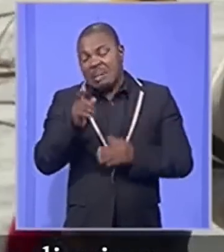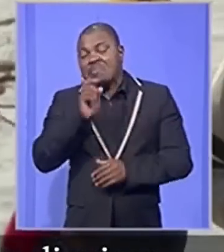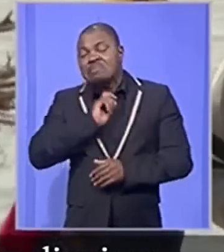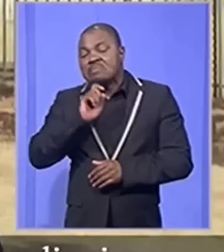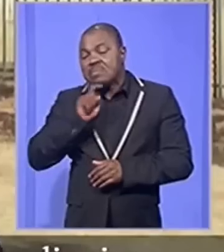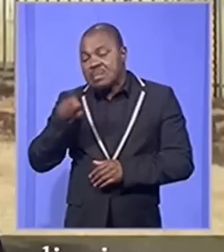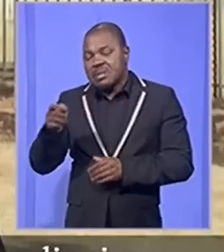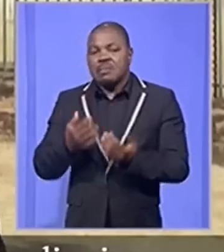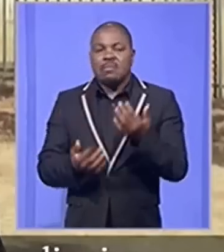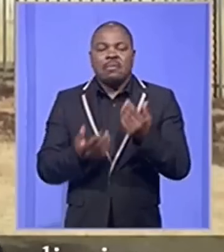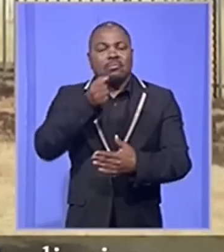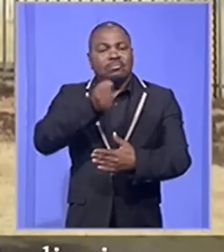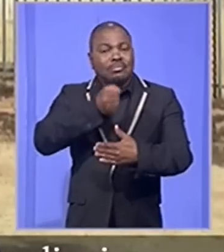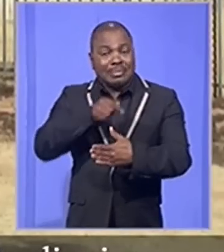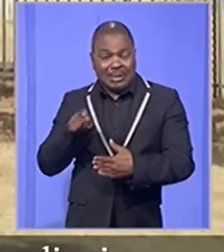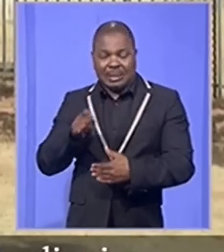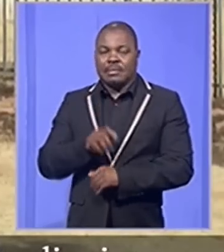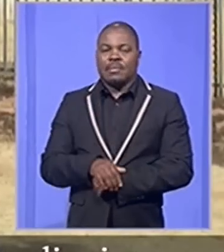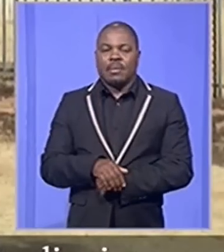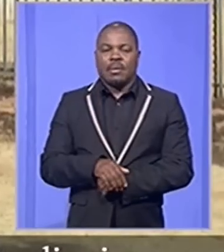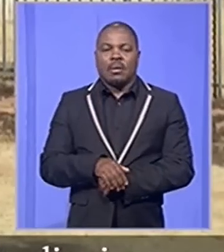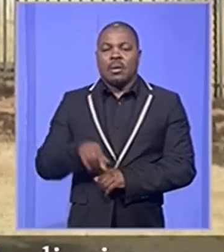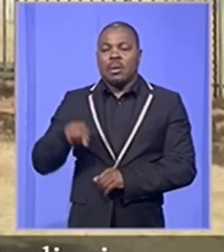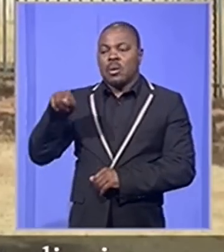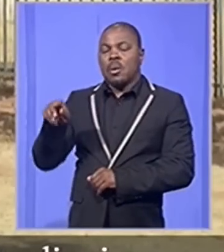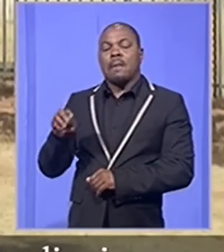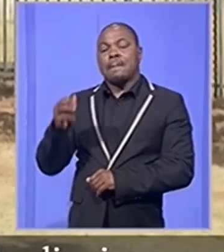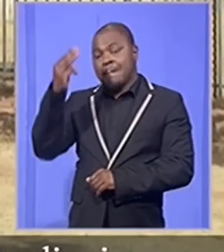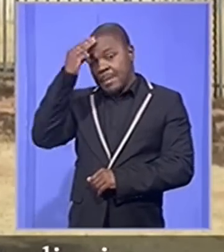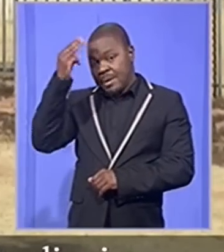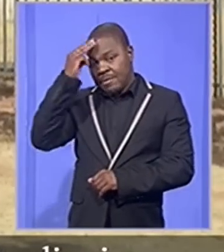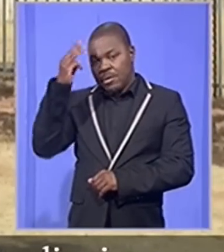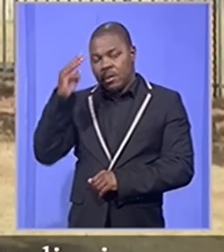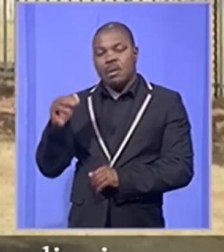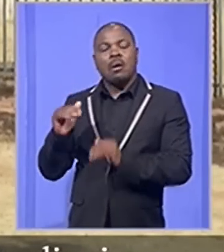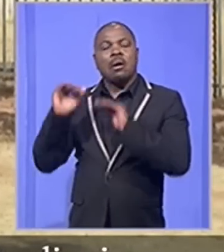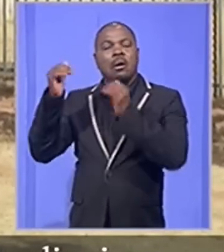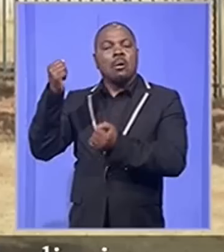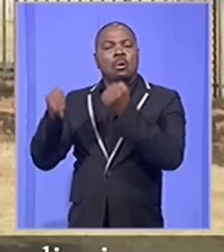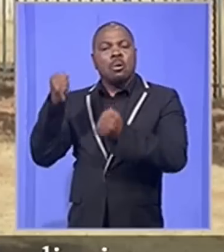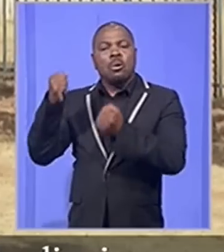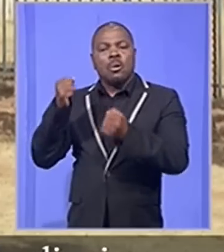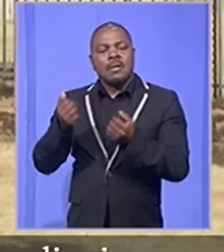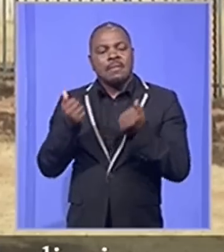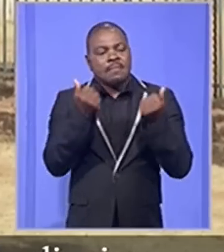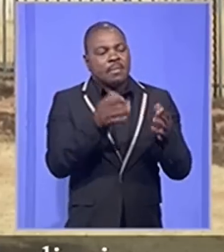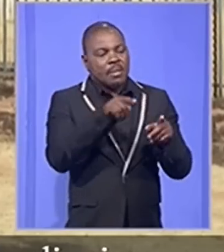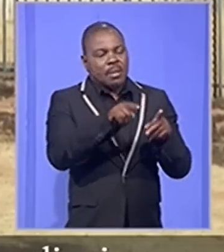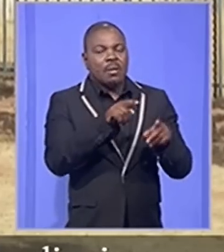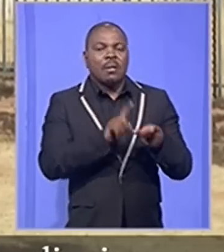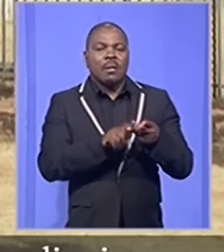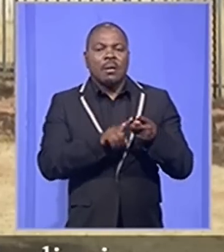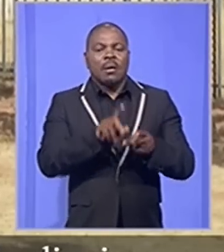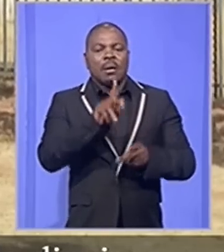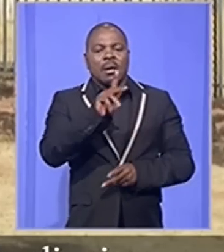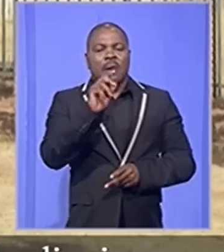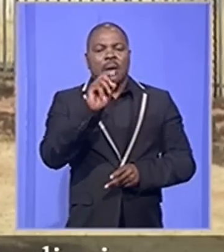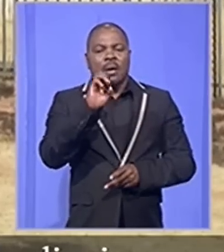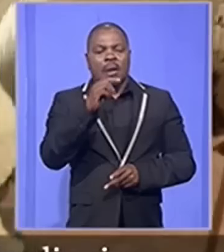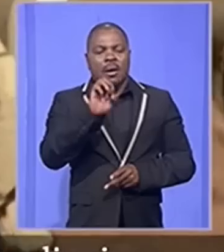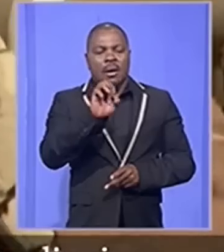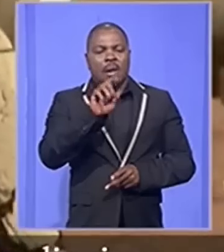ka one. Kgotlatshekelo kgolo ya North West kwa Mahikeng e ne ya neelana ka taolo ya madutelo a metsi a mo Kgetleng Rivier go ba ba